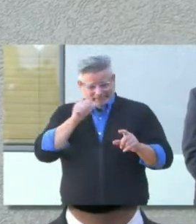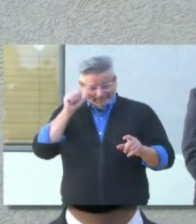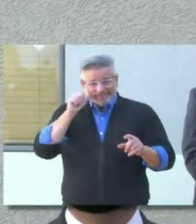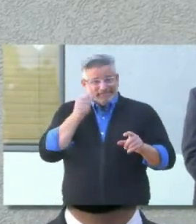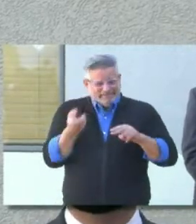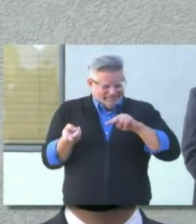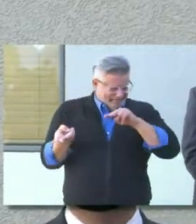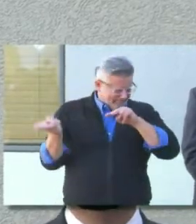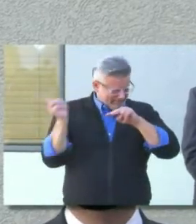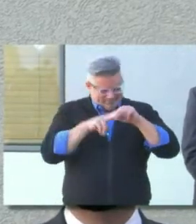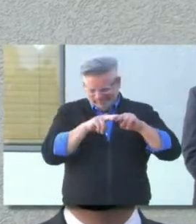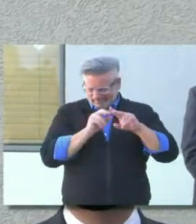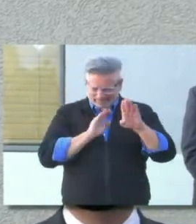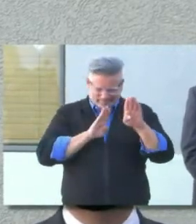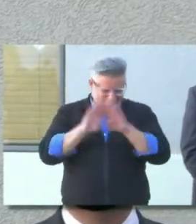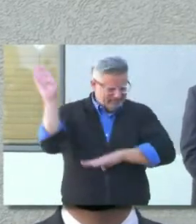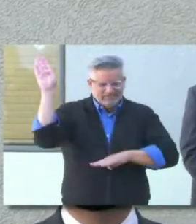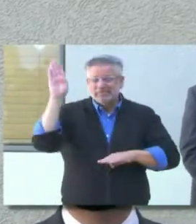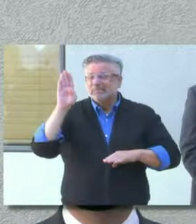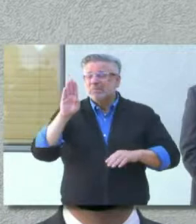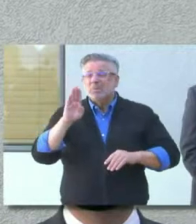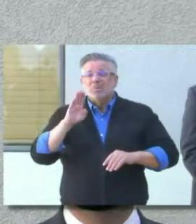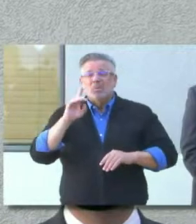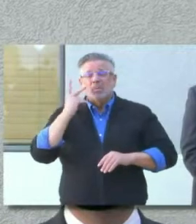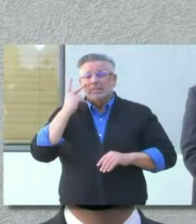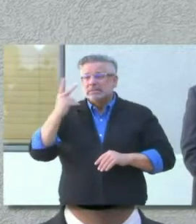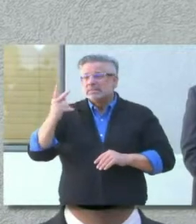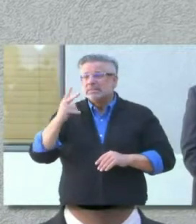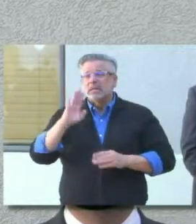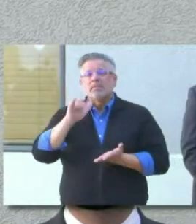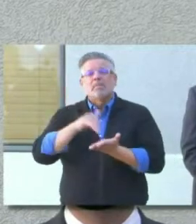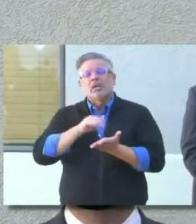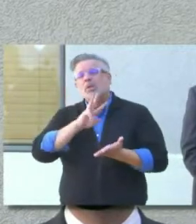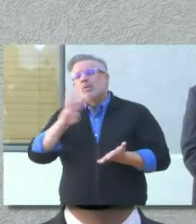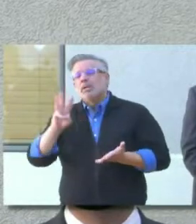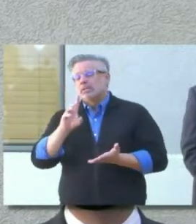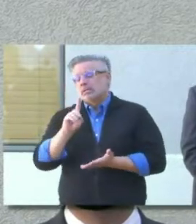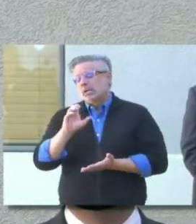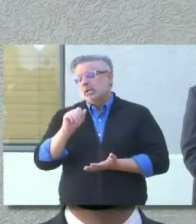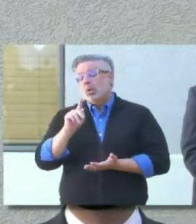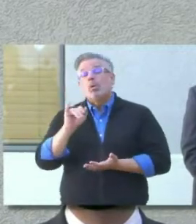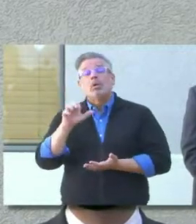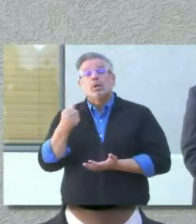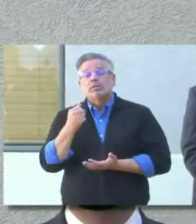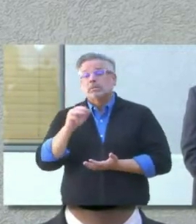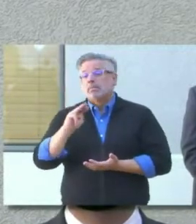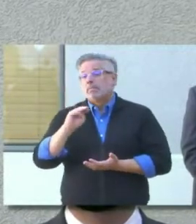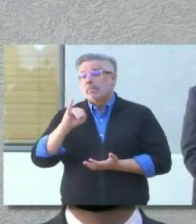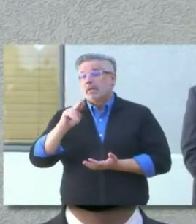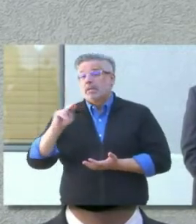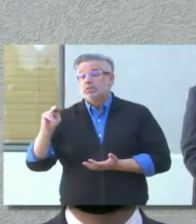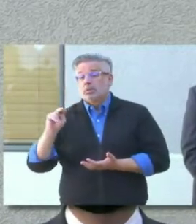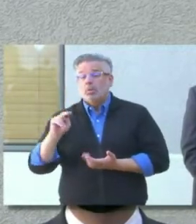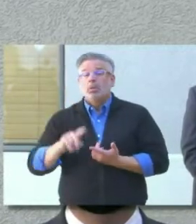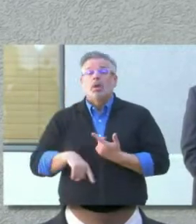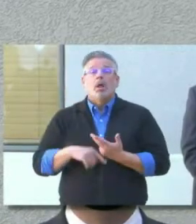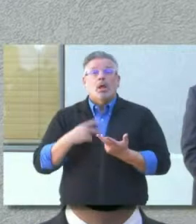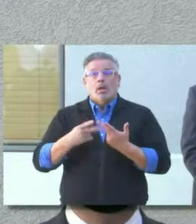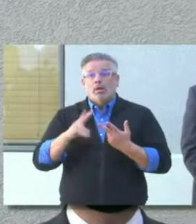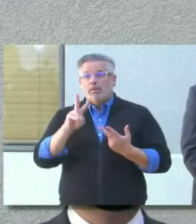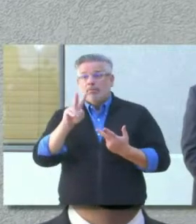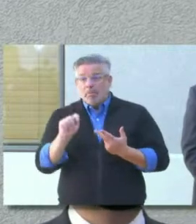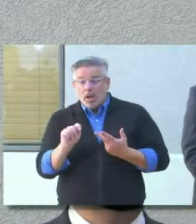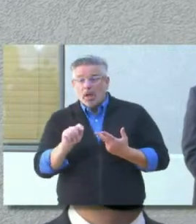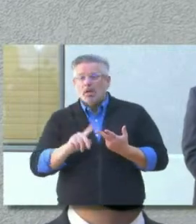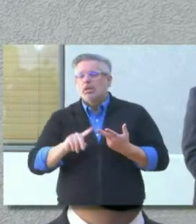We are seeing those trends take shape in the Midwest and the Dakotas. We've seen them in Minnesota. You've seen them in